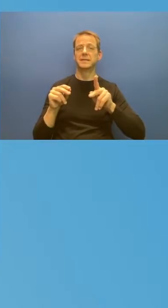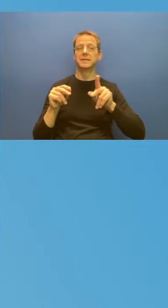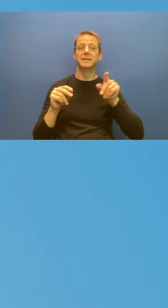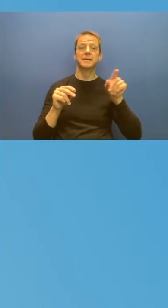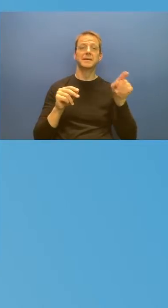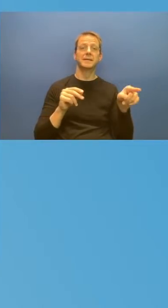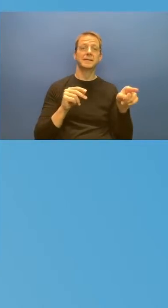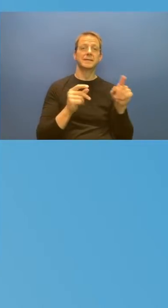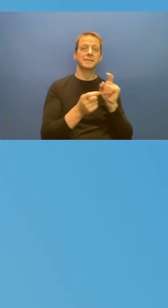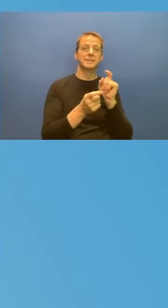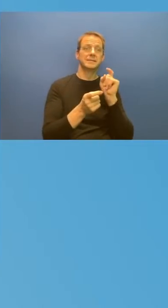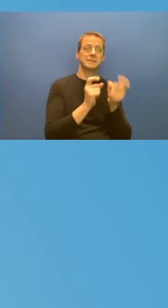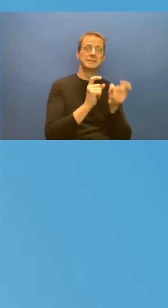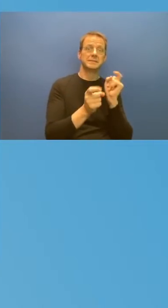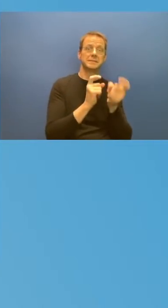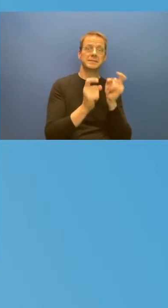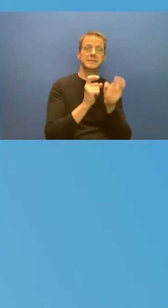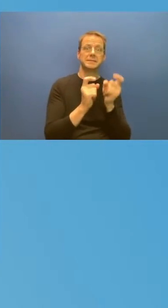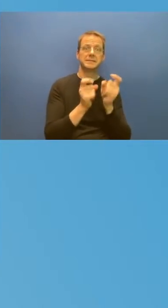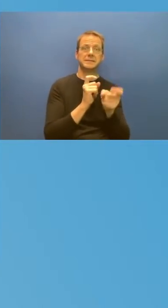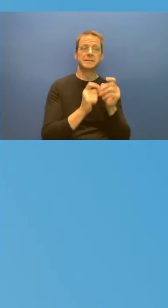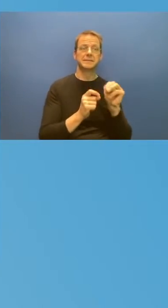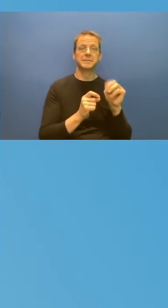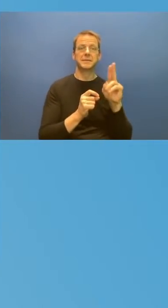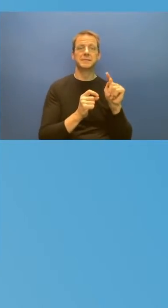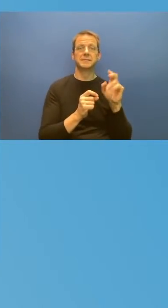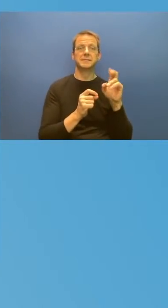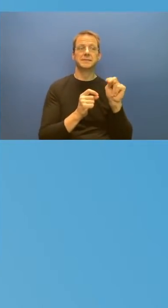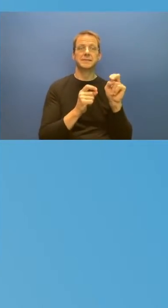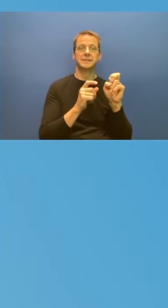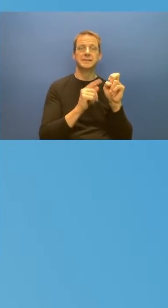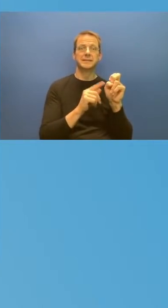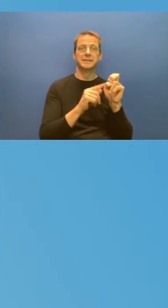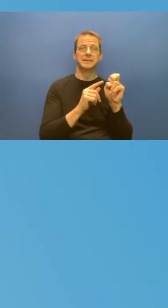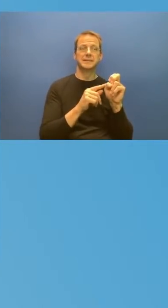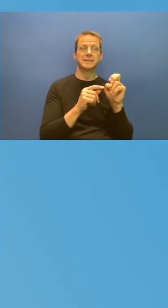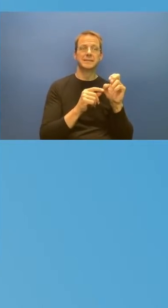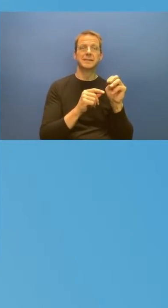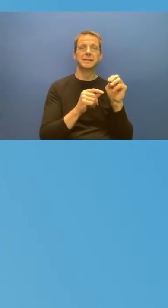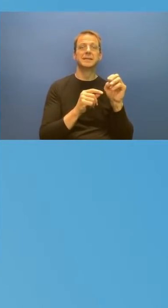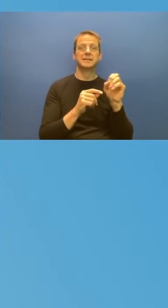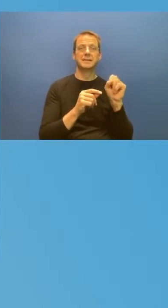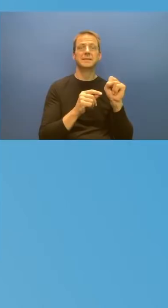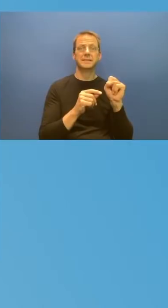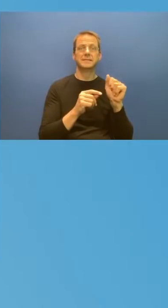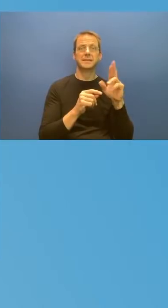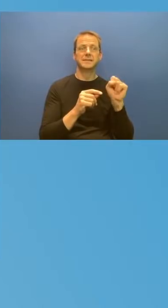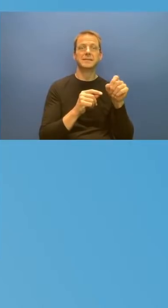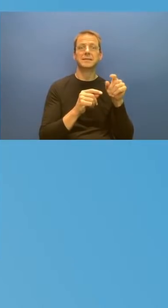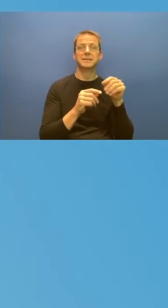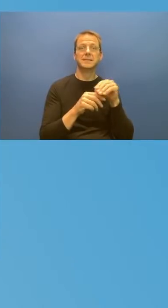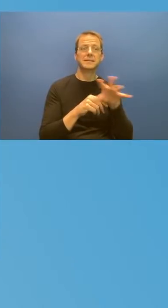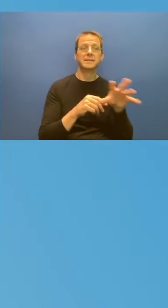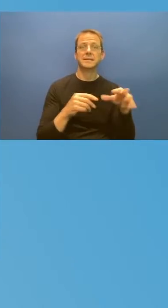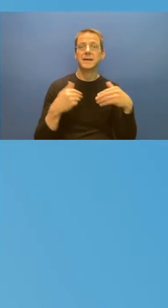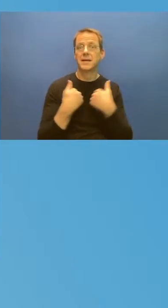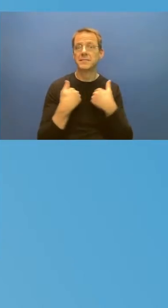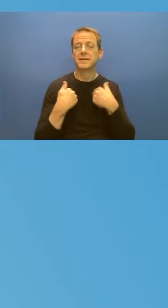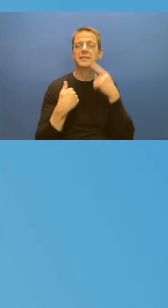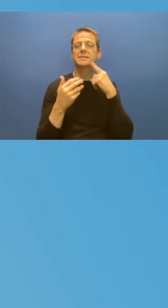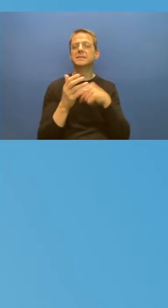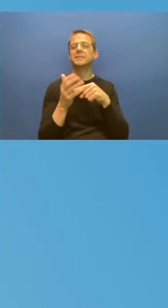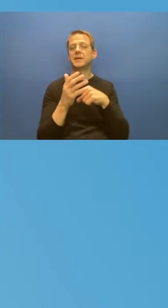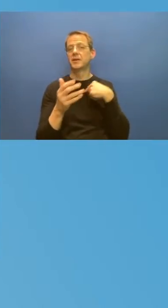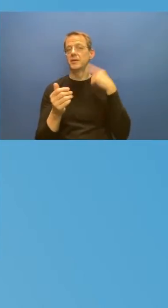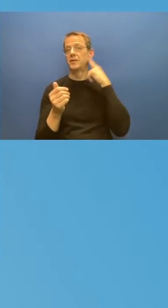animal populations. Certainly today we heard the announcement about the first positive samples or positive identification in